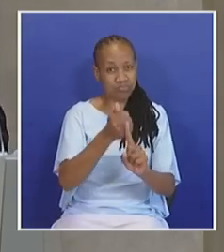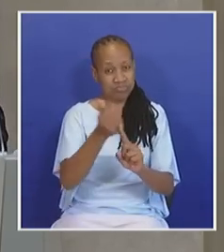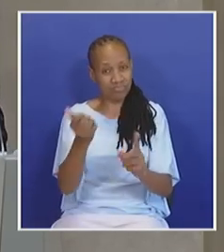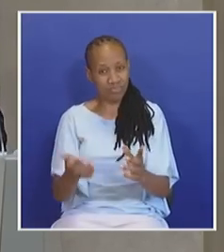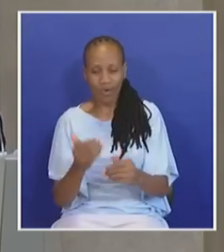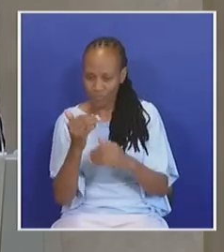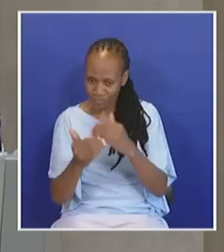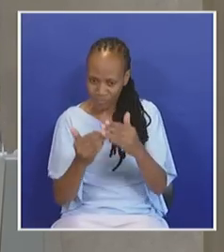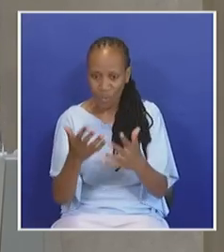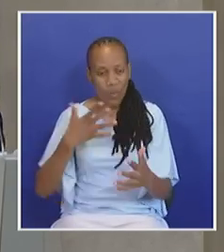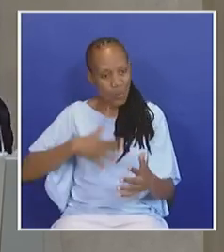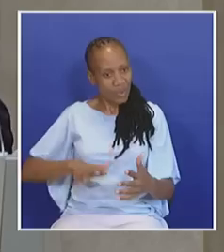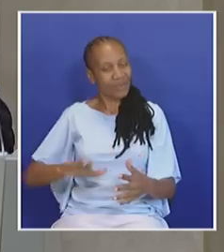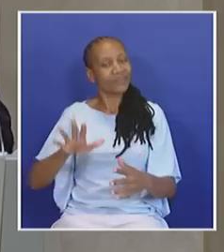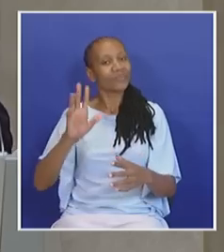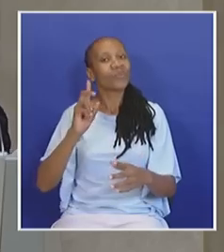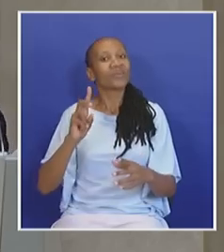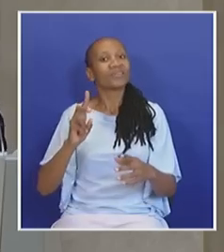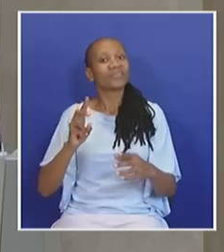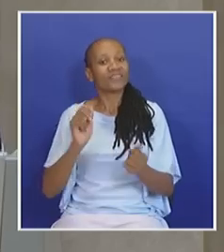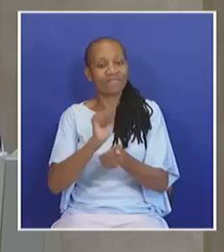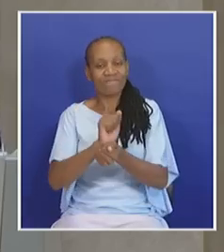for democracy